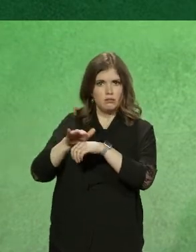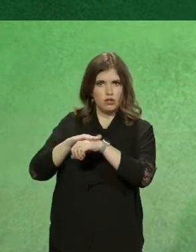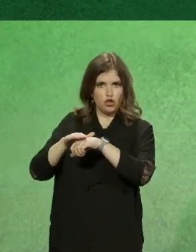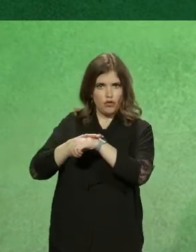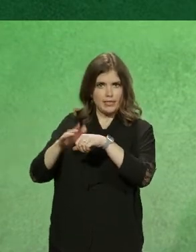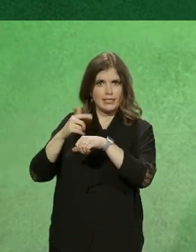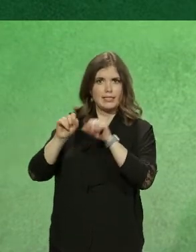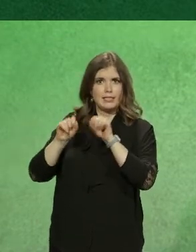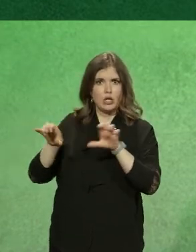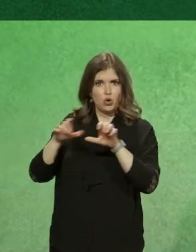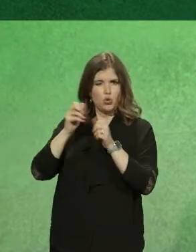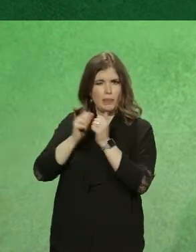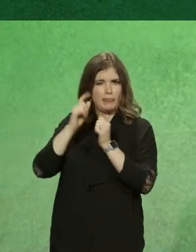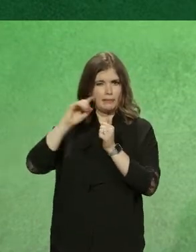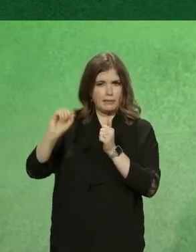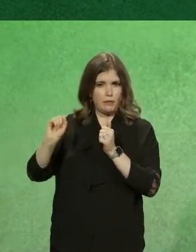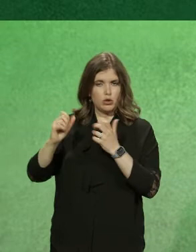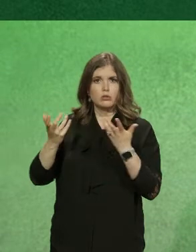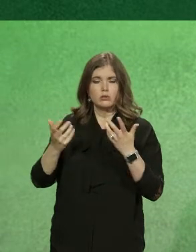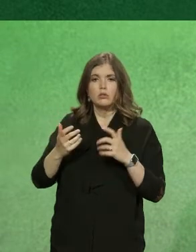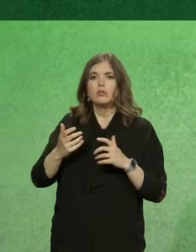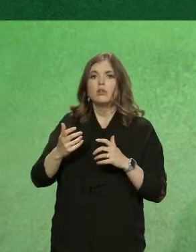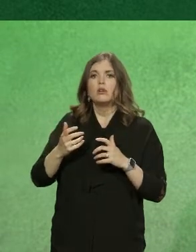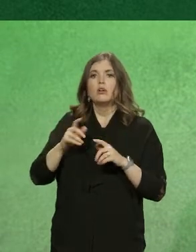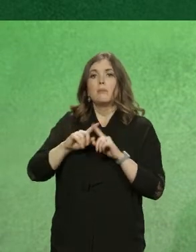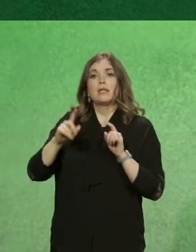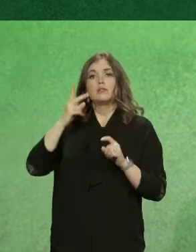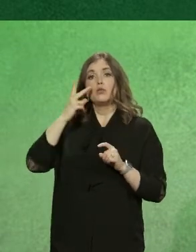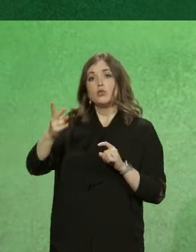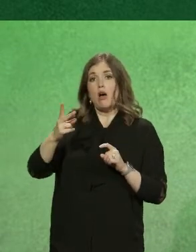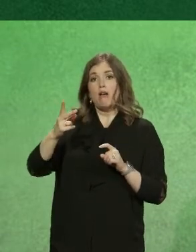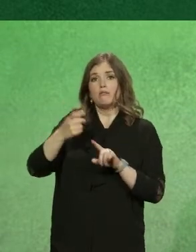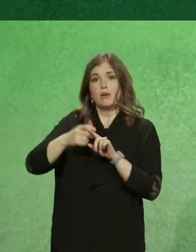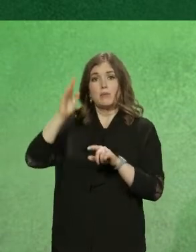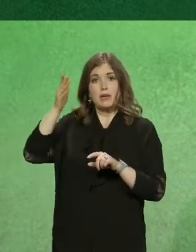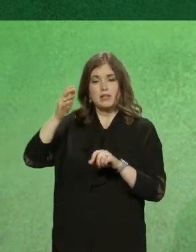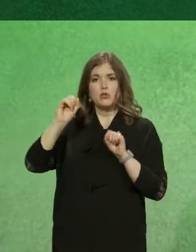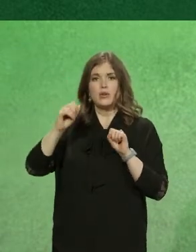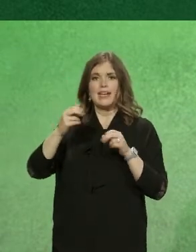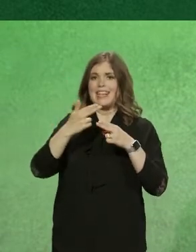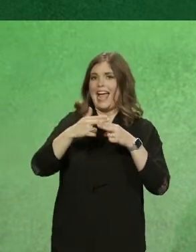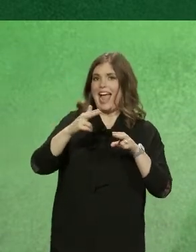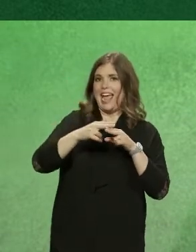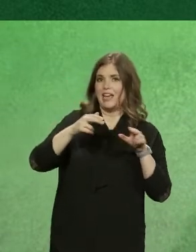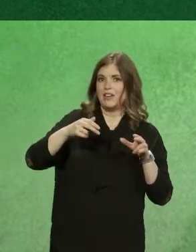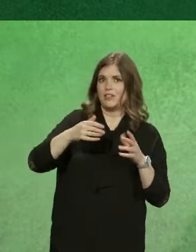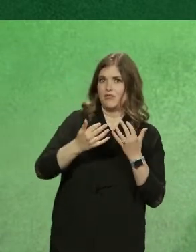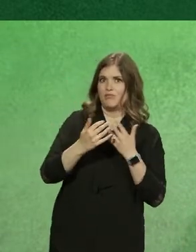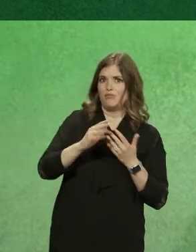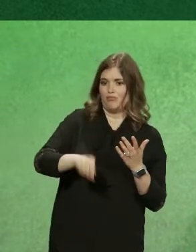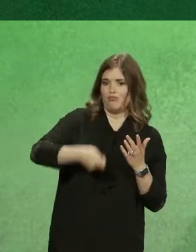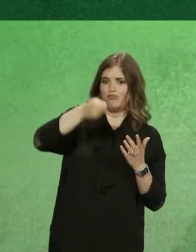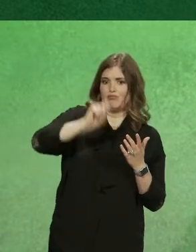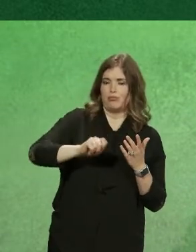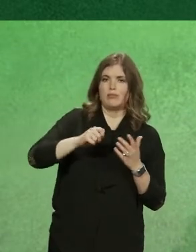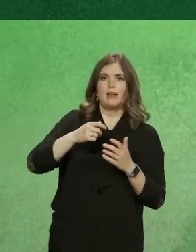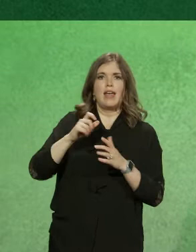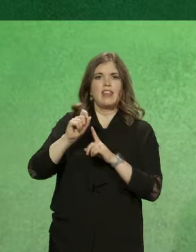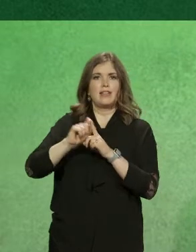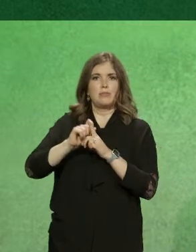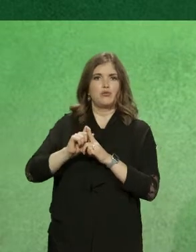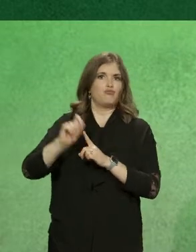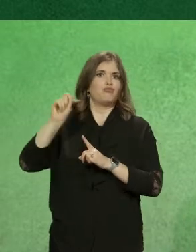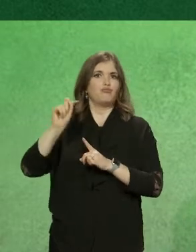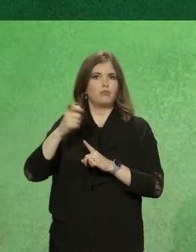have seen in my presentation, we were able to fry an egg and probably raise the temperature of water. It is